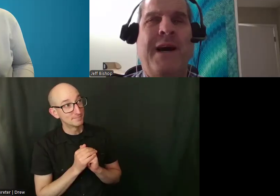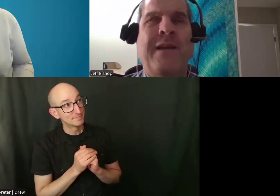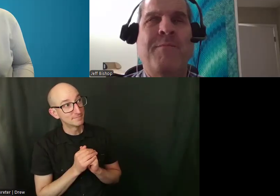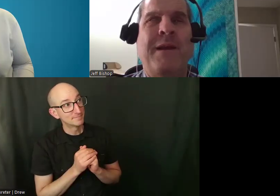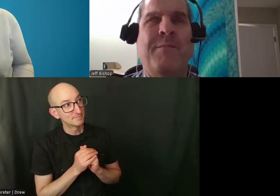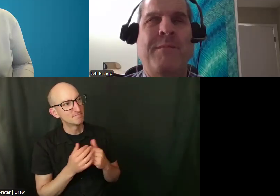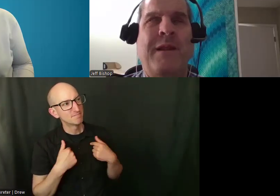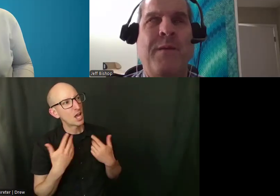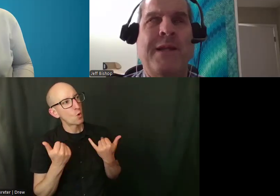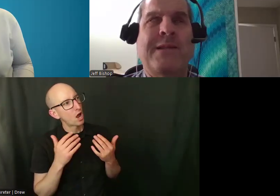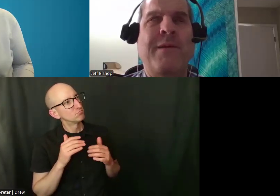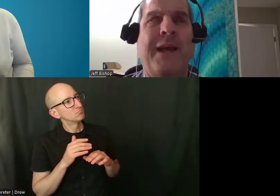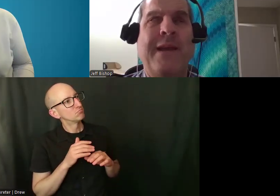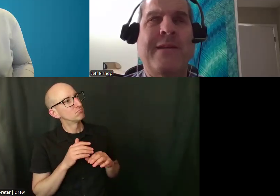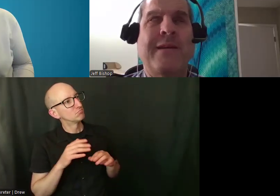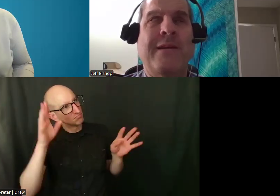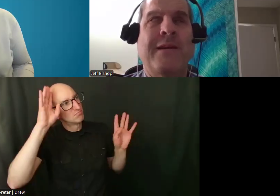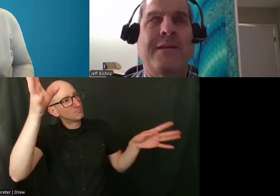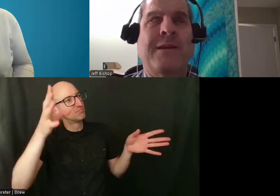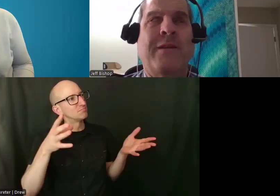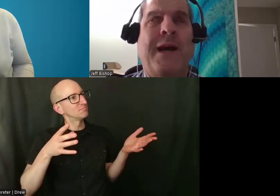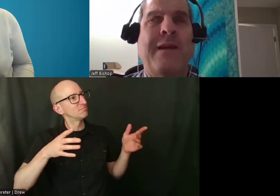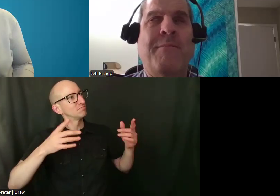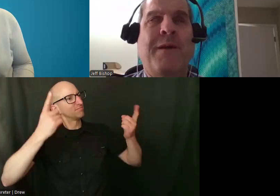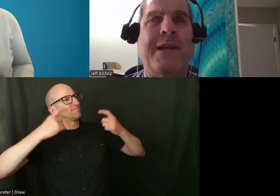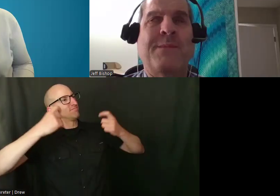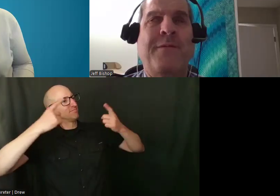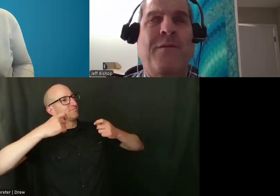that I can be able, that we can simulate so that